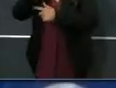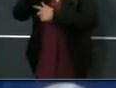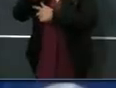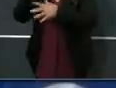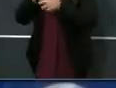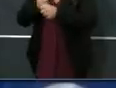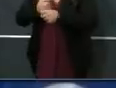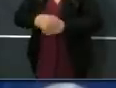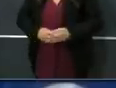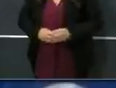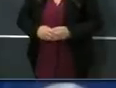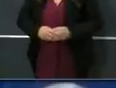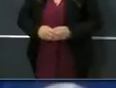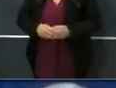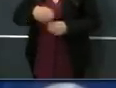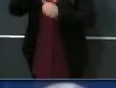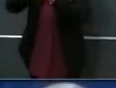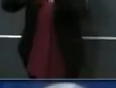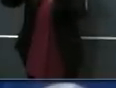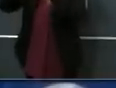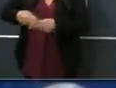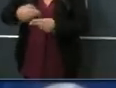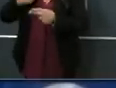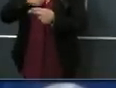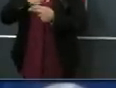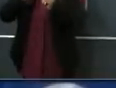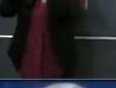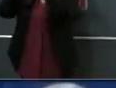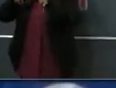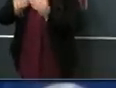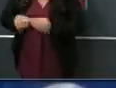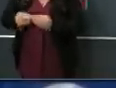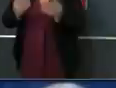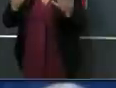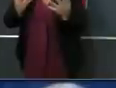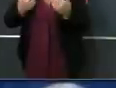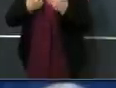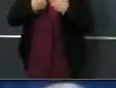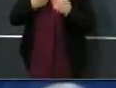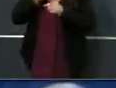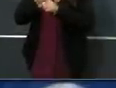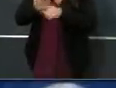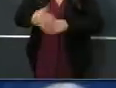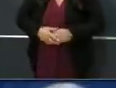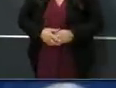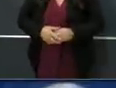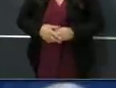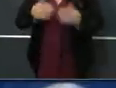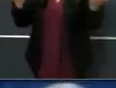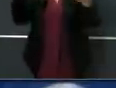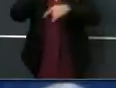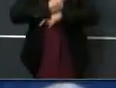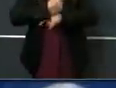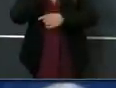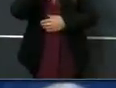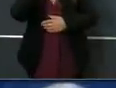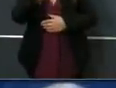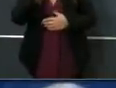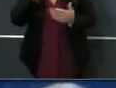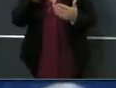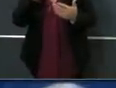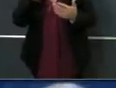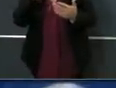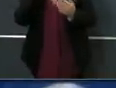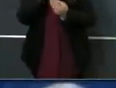facility. We are doing the same today to broaden the